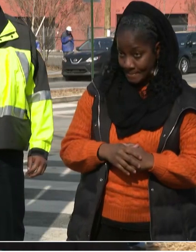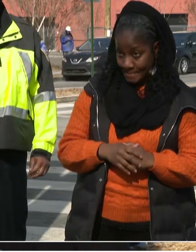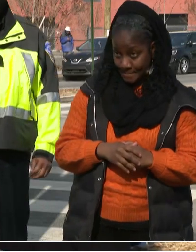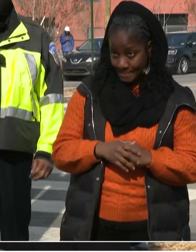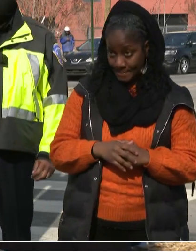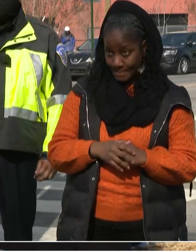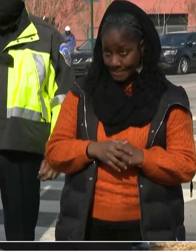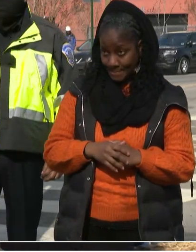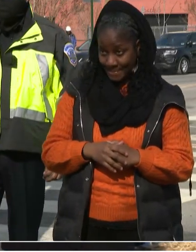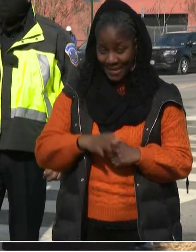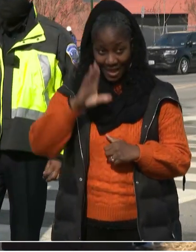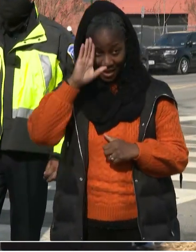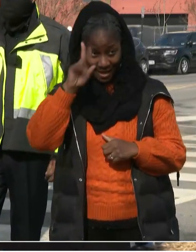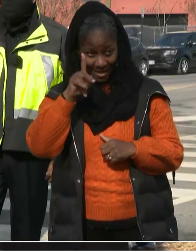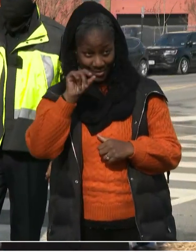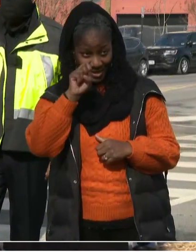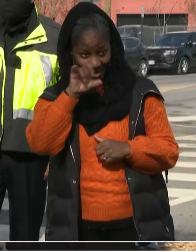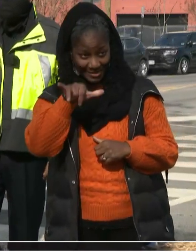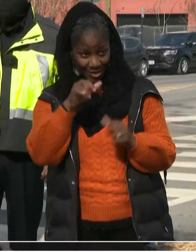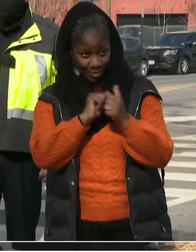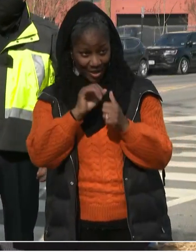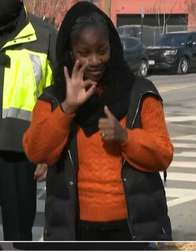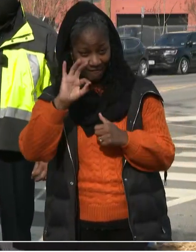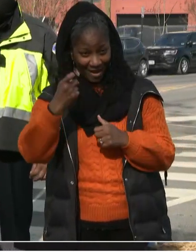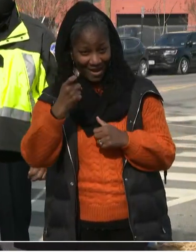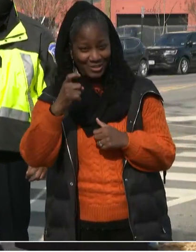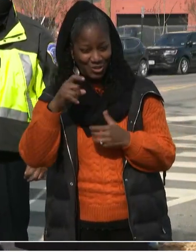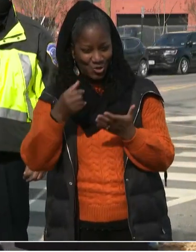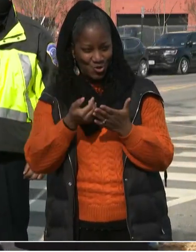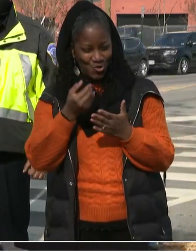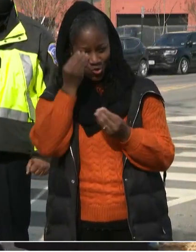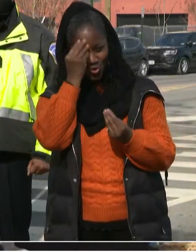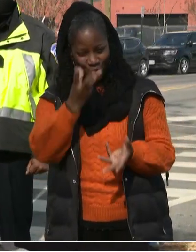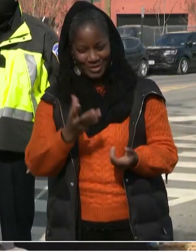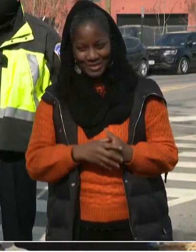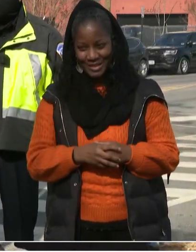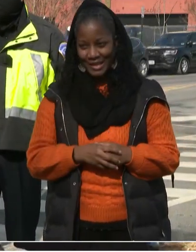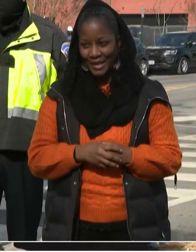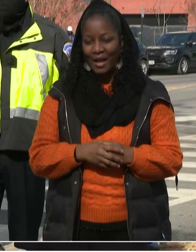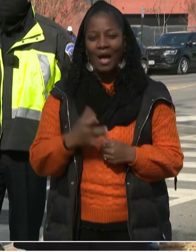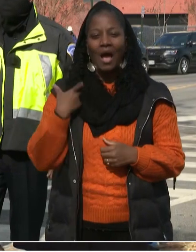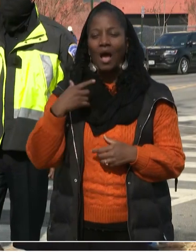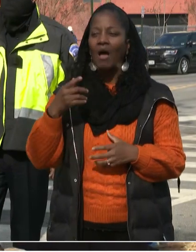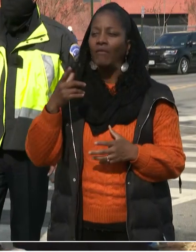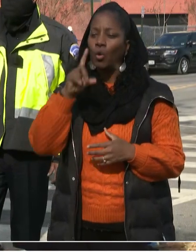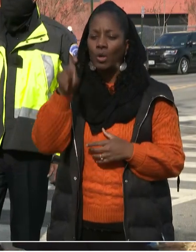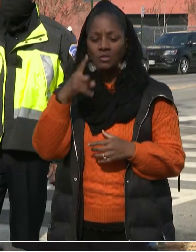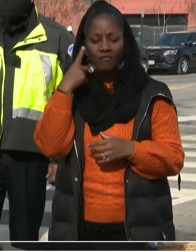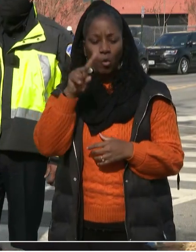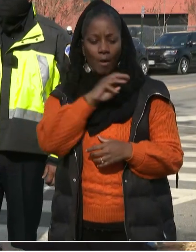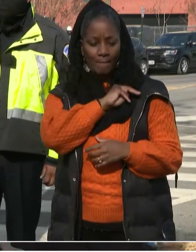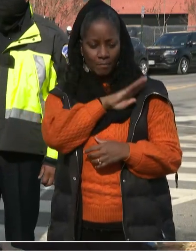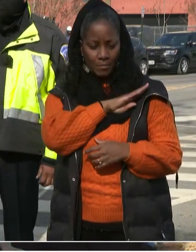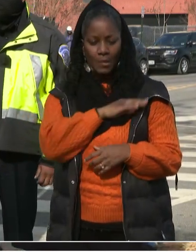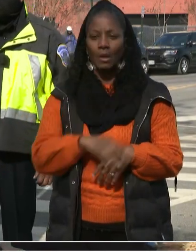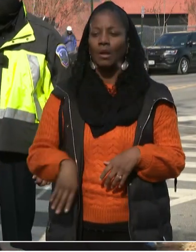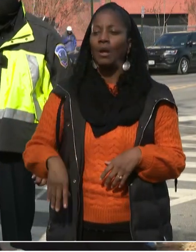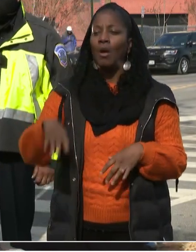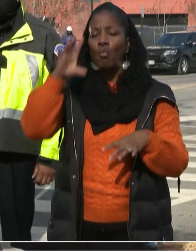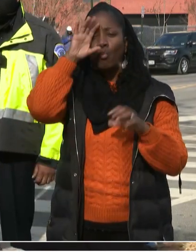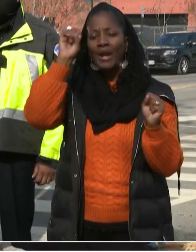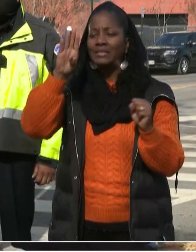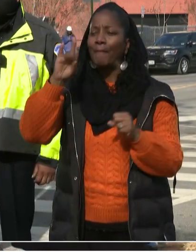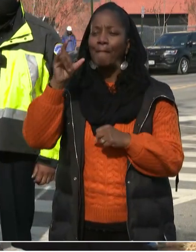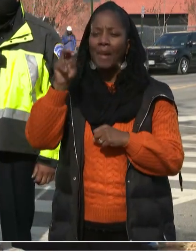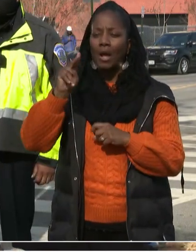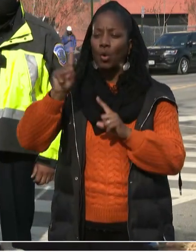Thank you. Hi, I'm Casey with Fox News. I have two quick questions for the mayor. The first being, President Biden is going to New York